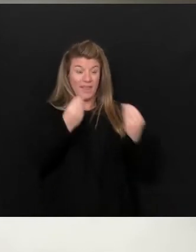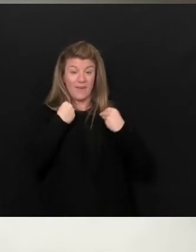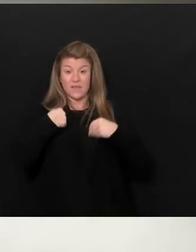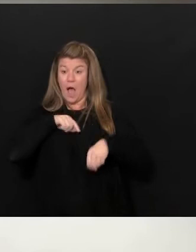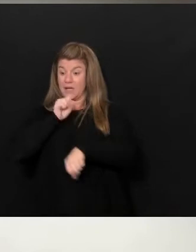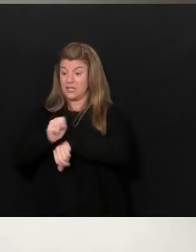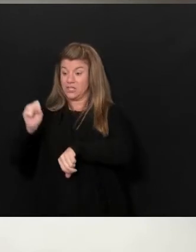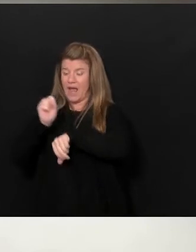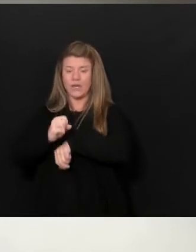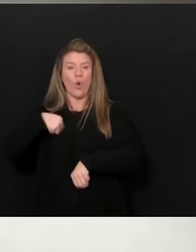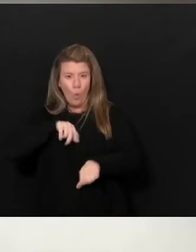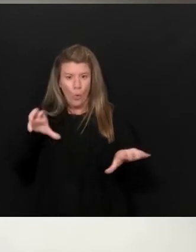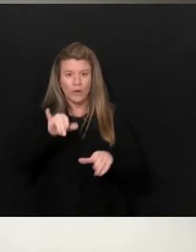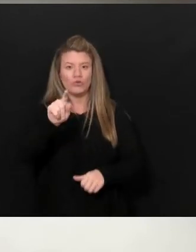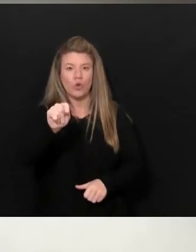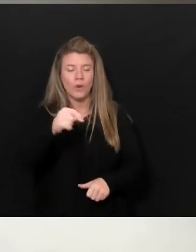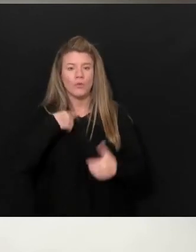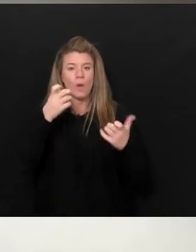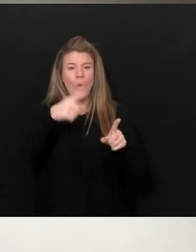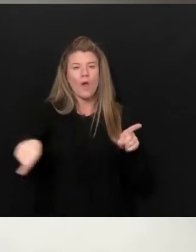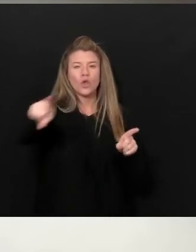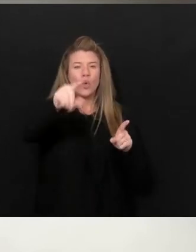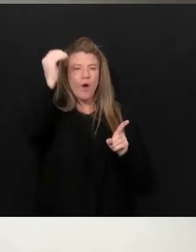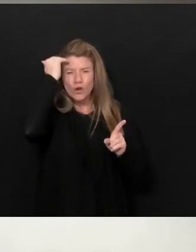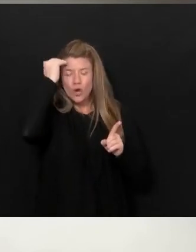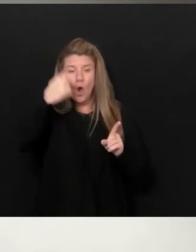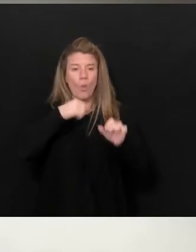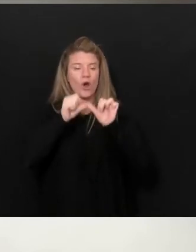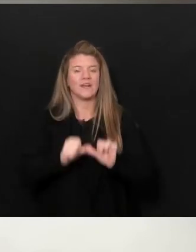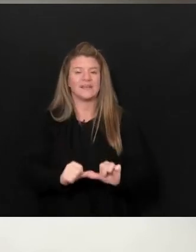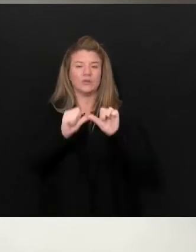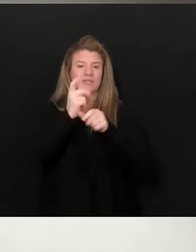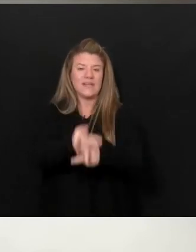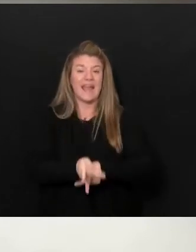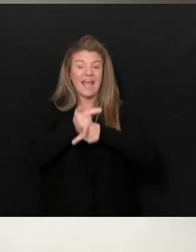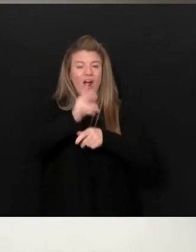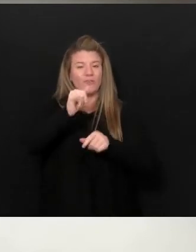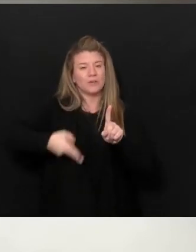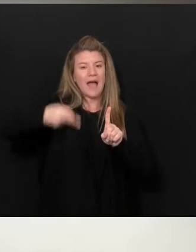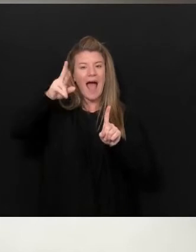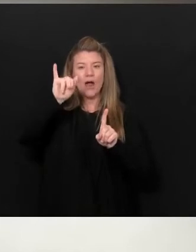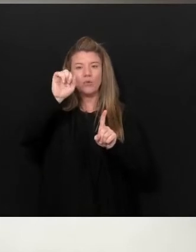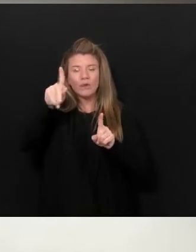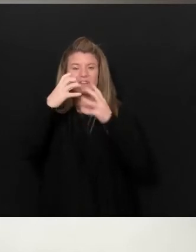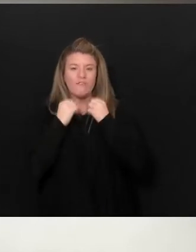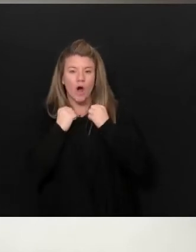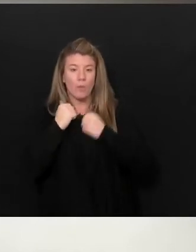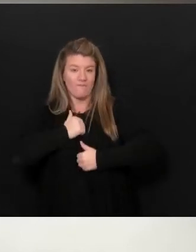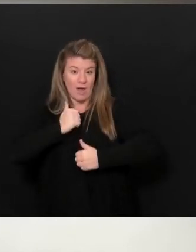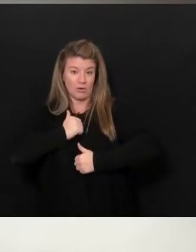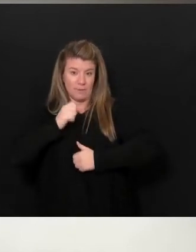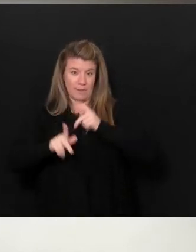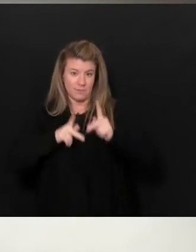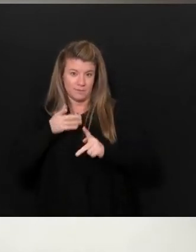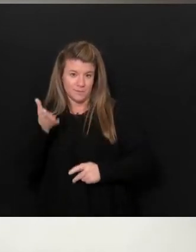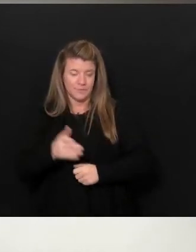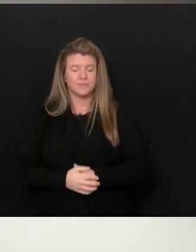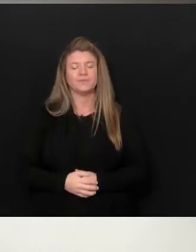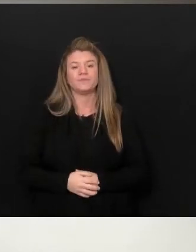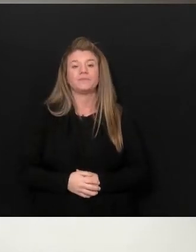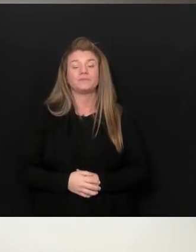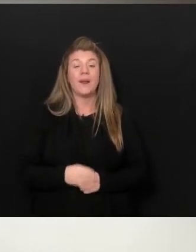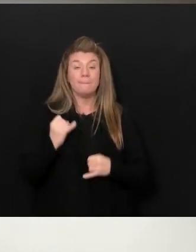sure citizens were aware that we're continuing to take care of those most vulnerable, particularly our veterans. Last thing I'd leave you with, as the